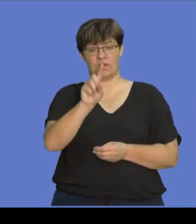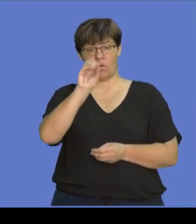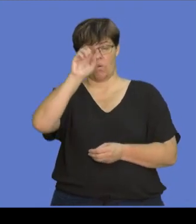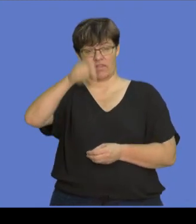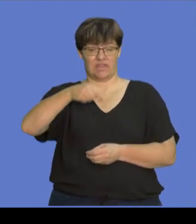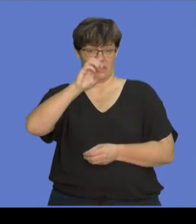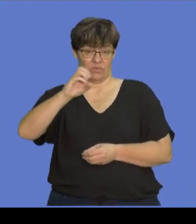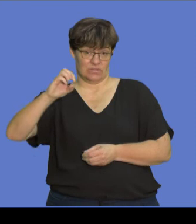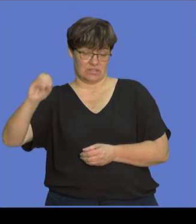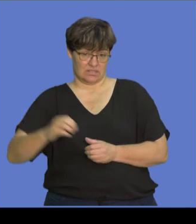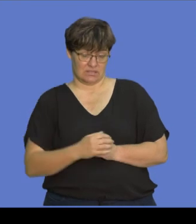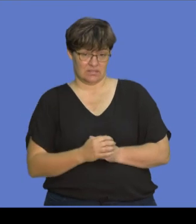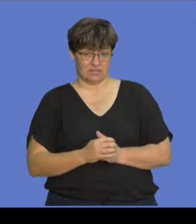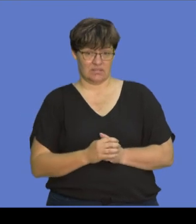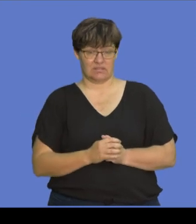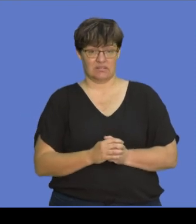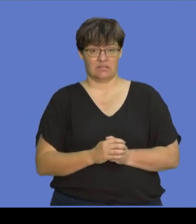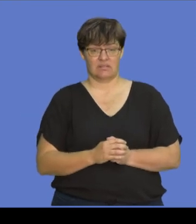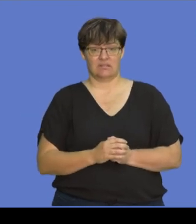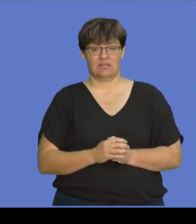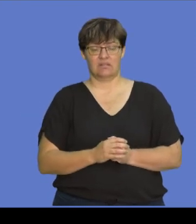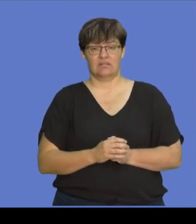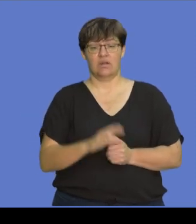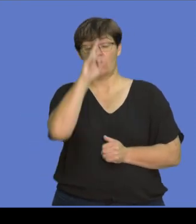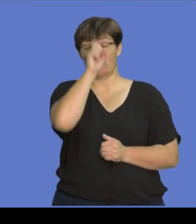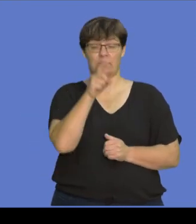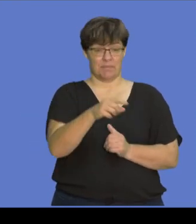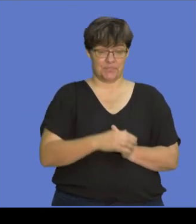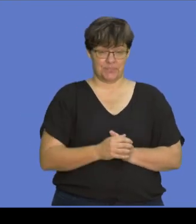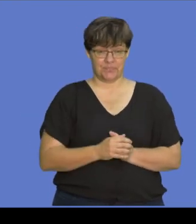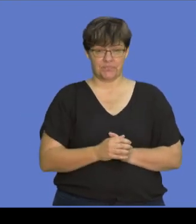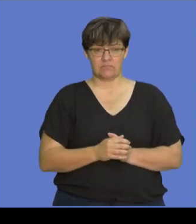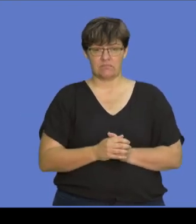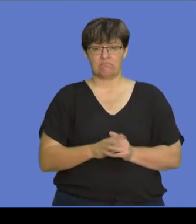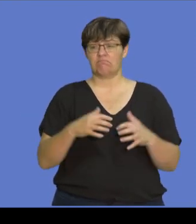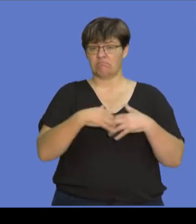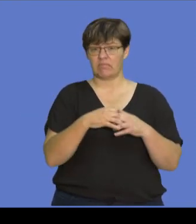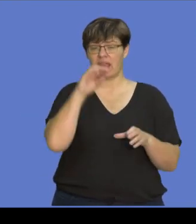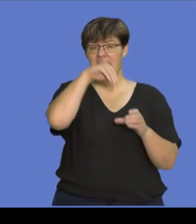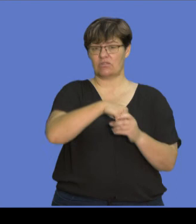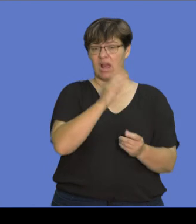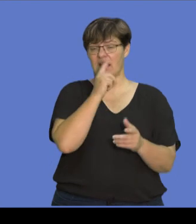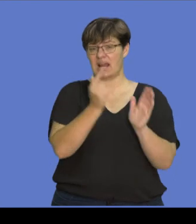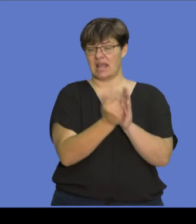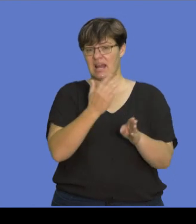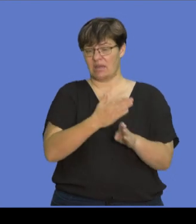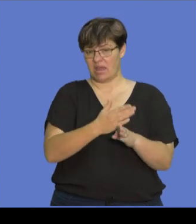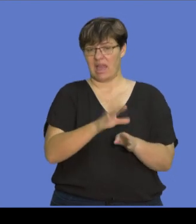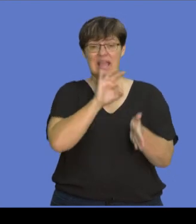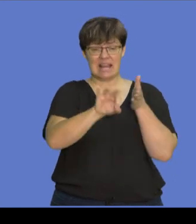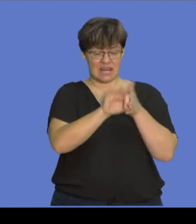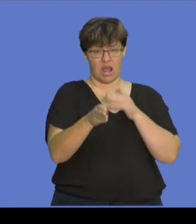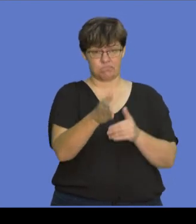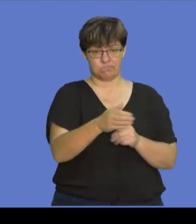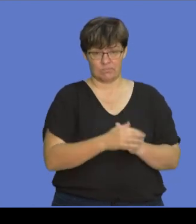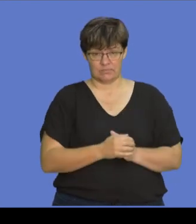110,000 Rand. Okay, now remember this one here as well. When it came to indirect labor, there was a cleaner as well.